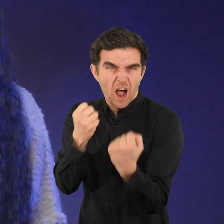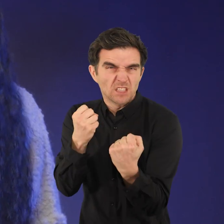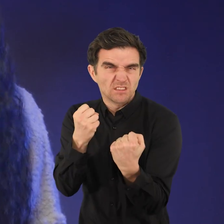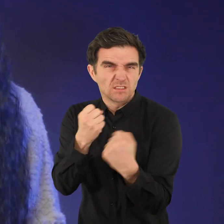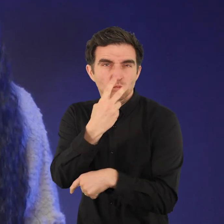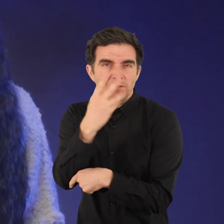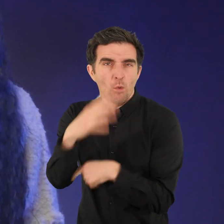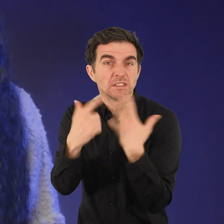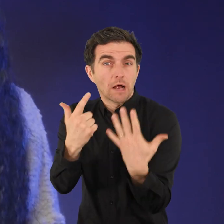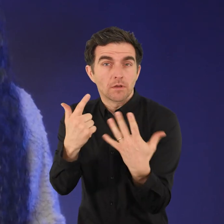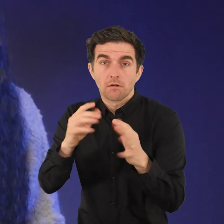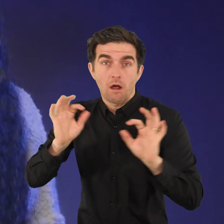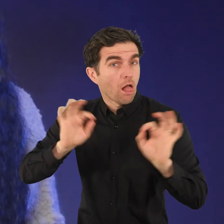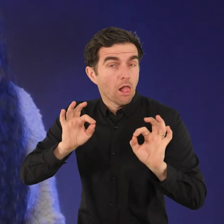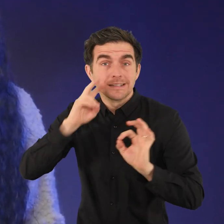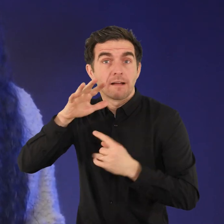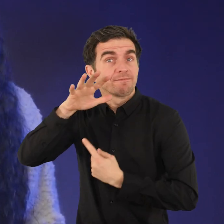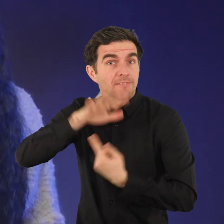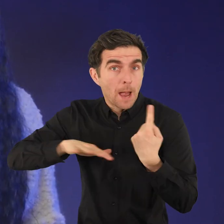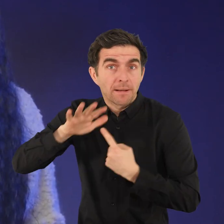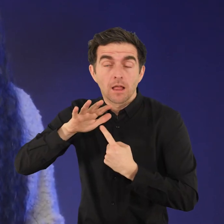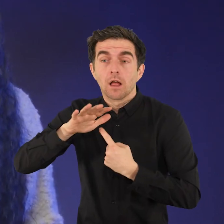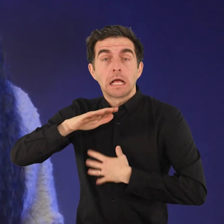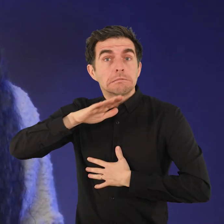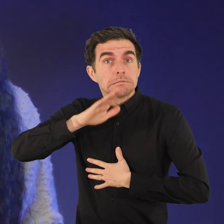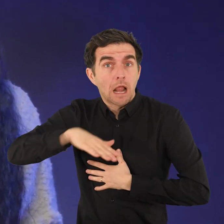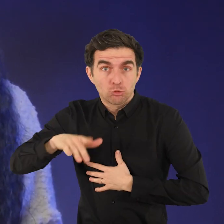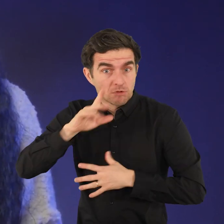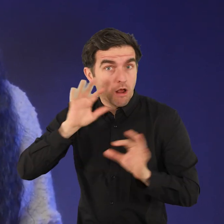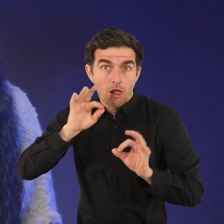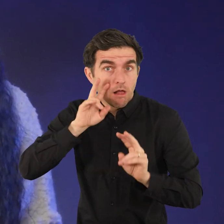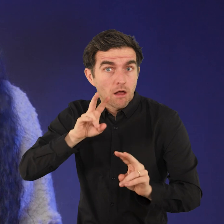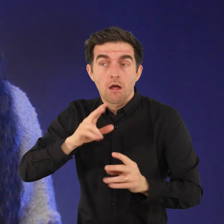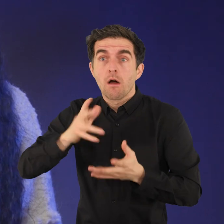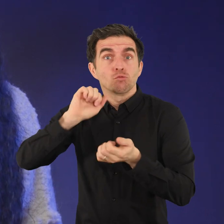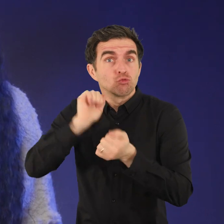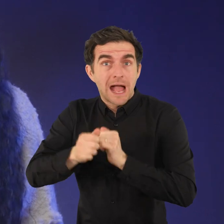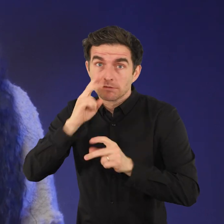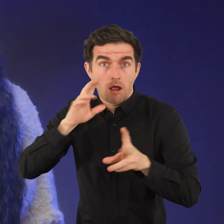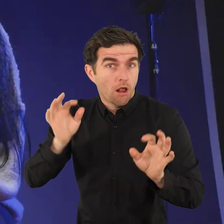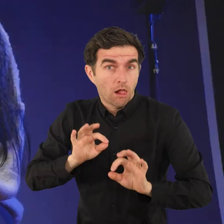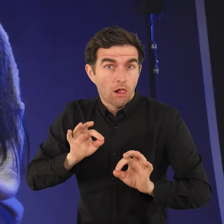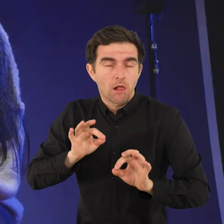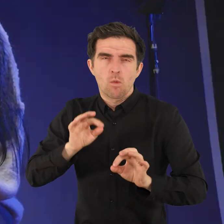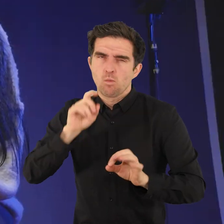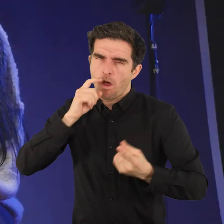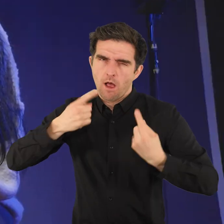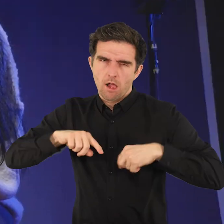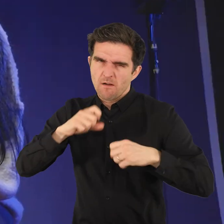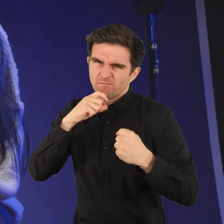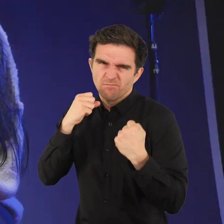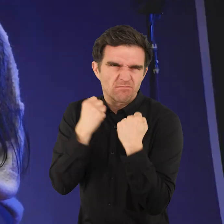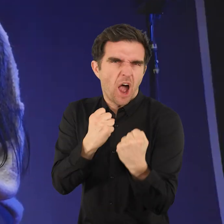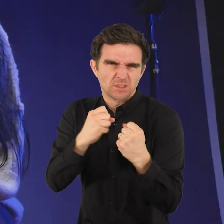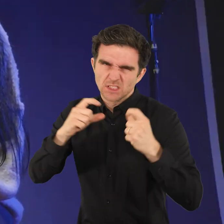They fight 24/7, not seeing their families, not seeing their kids, not seeing their friends. We will fight